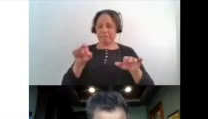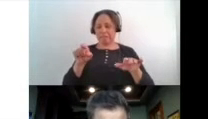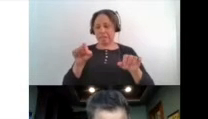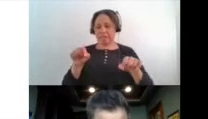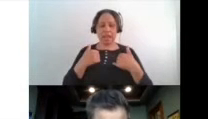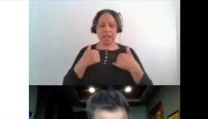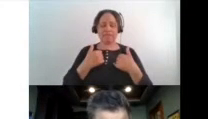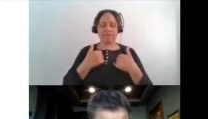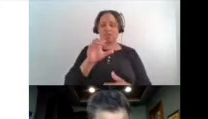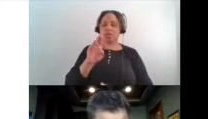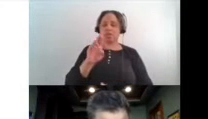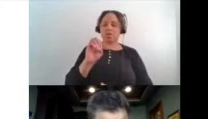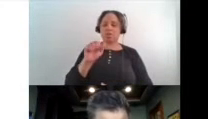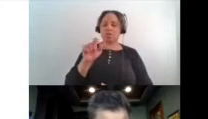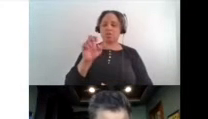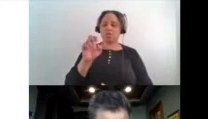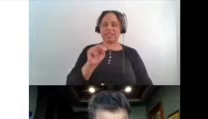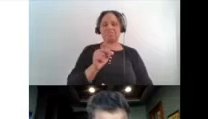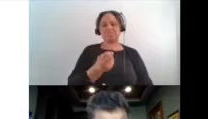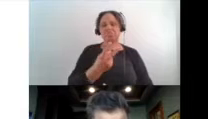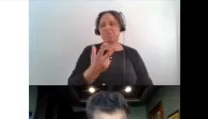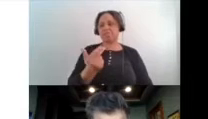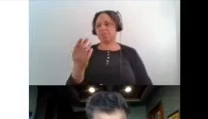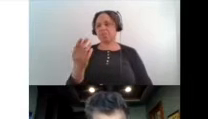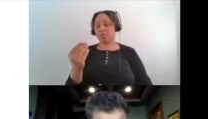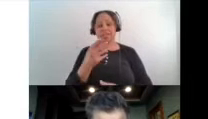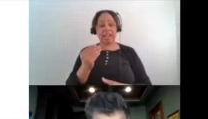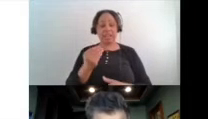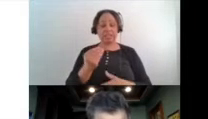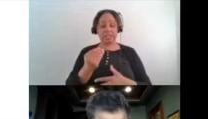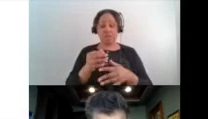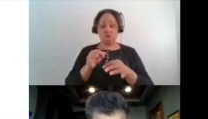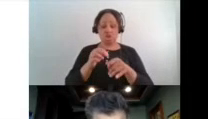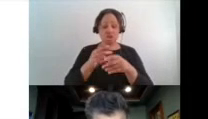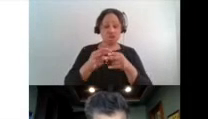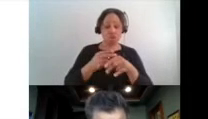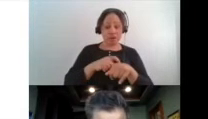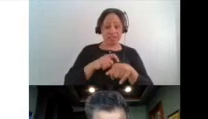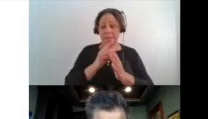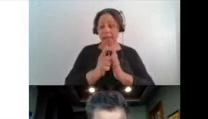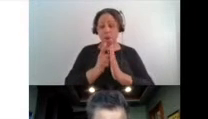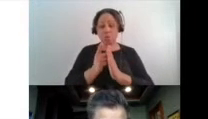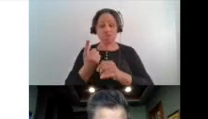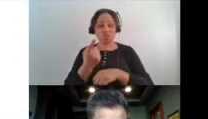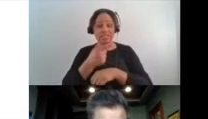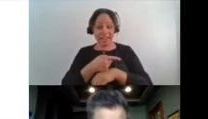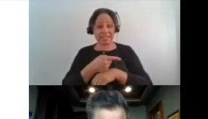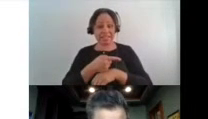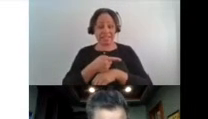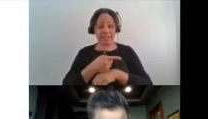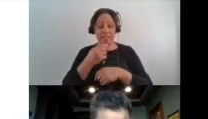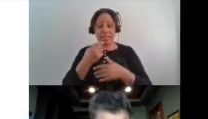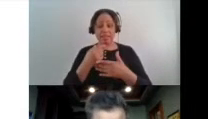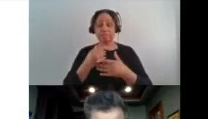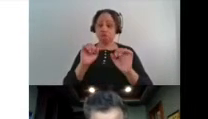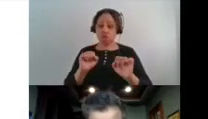And within hours to days, that creatinine, if that kidney takes and it's doing well, that creatinine can go